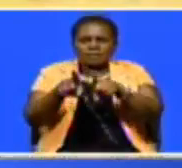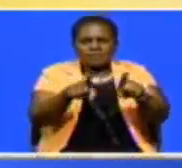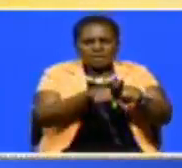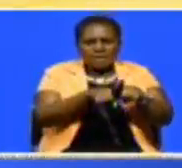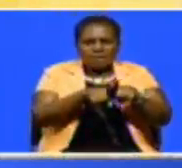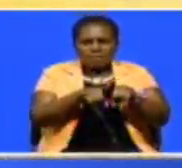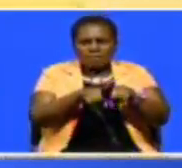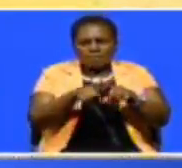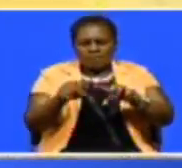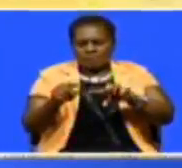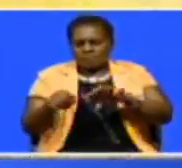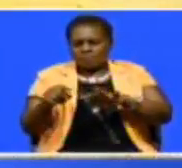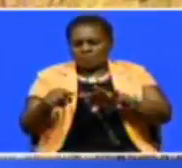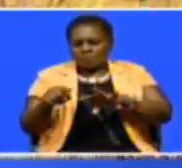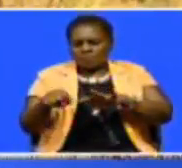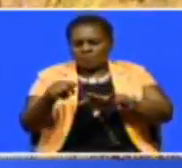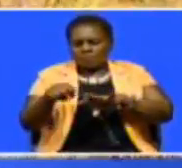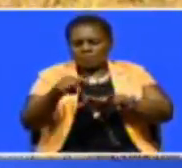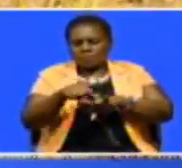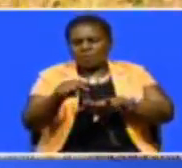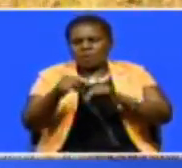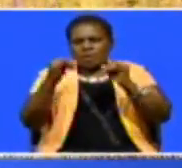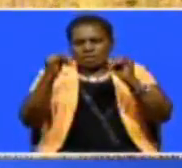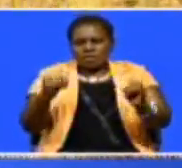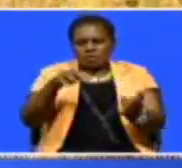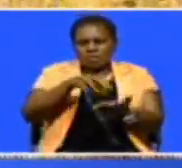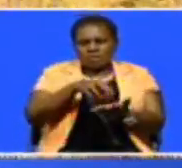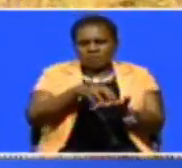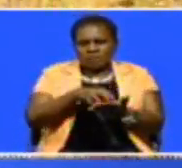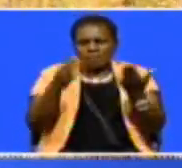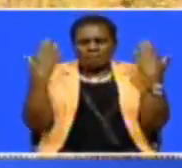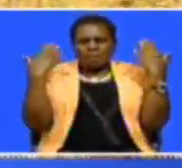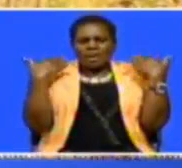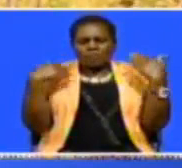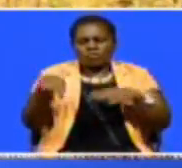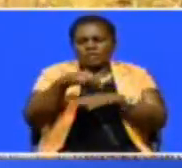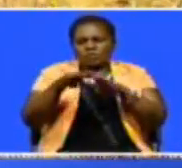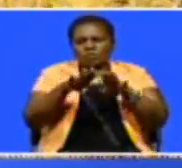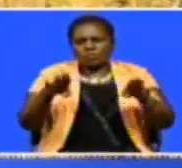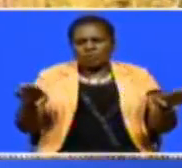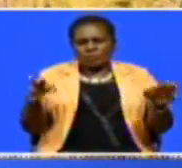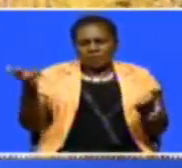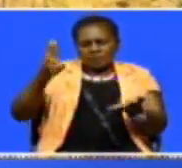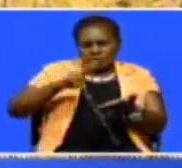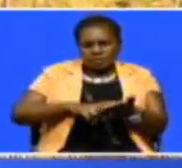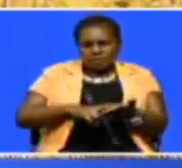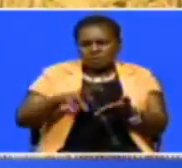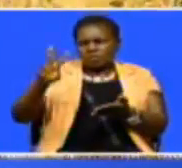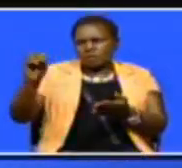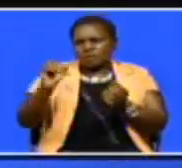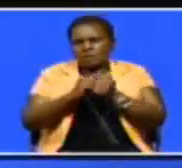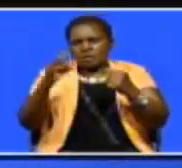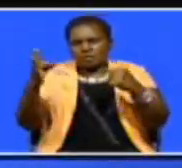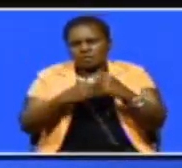substance as human fingernails, keratin. The latest case of poaching at the Meru National Park was recorded in May